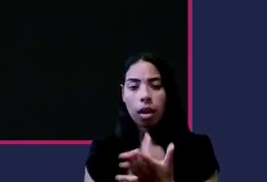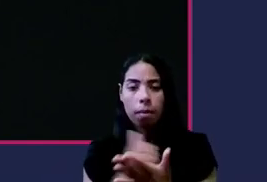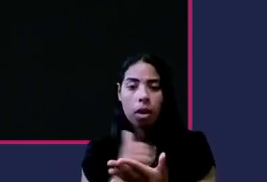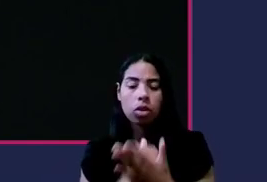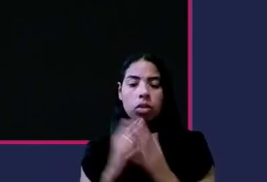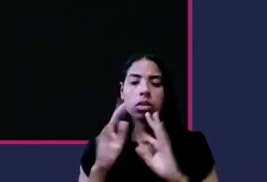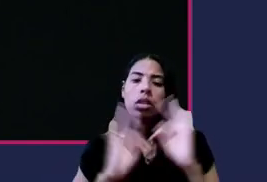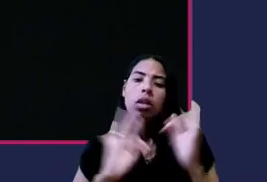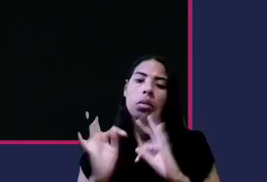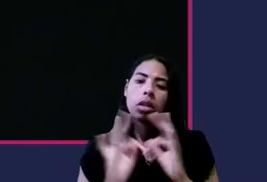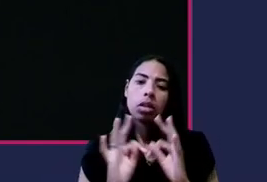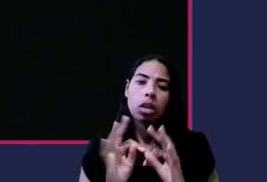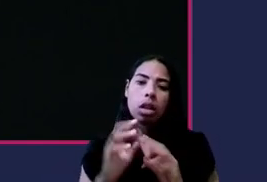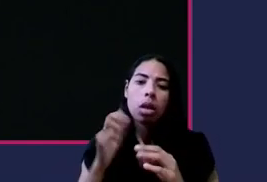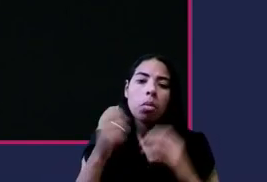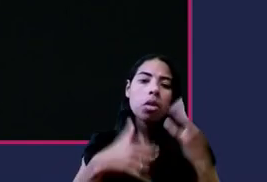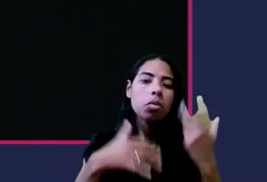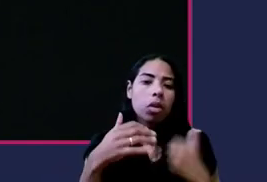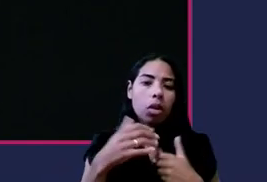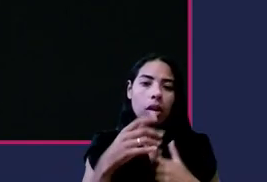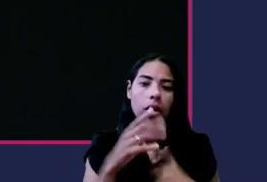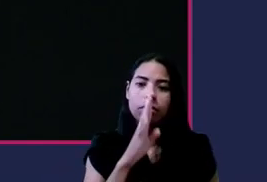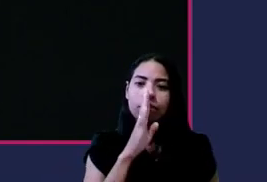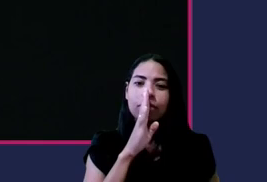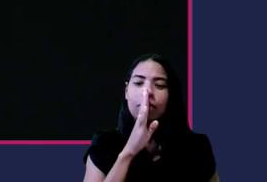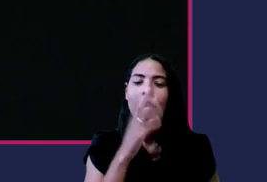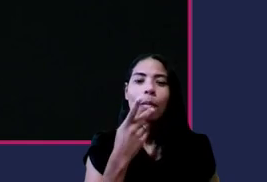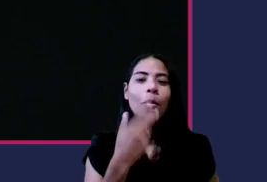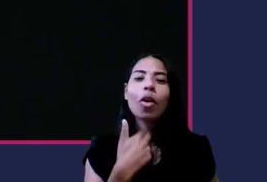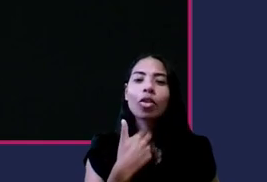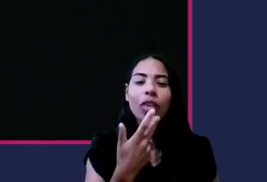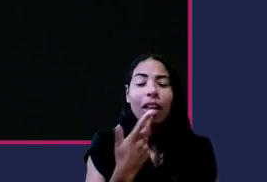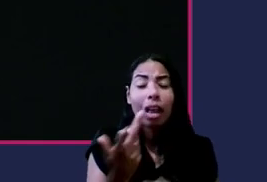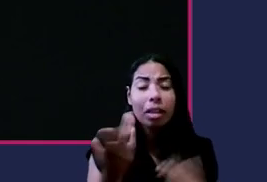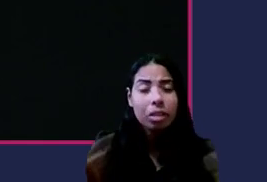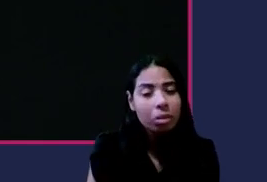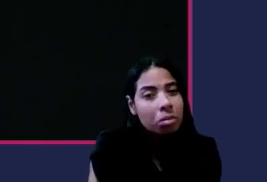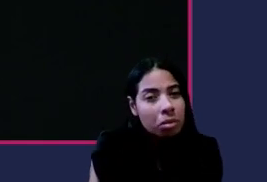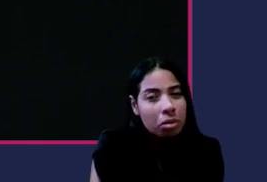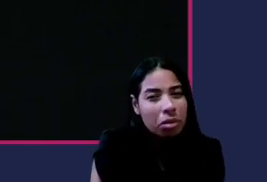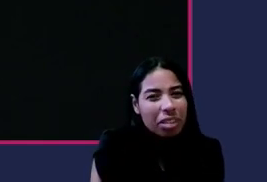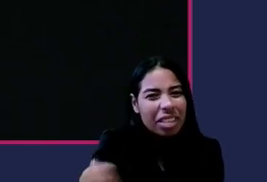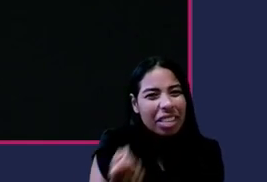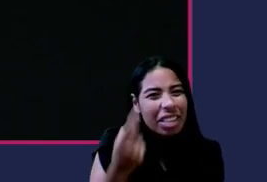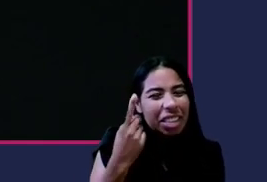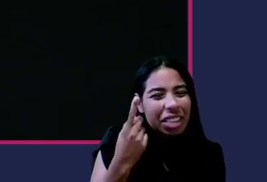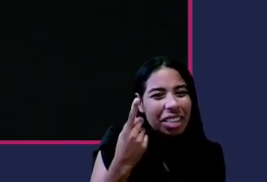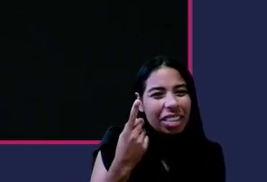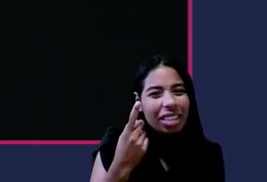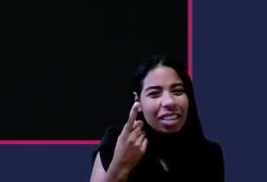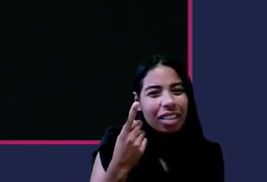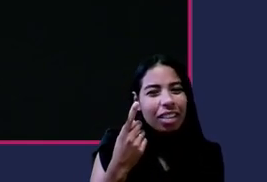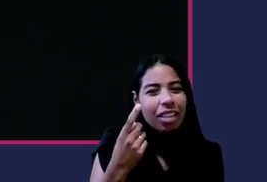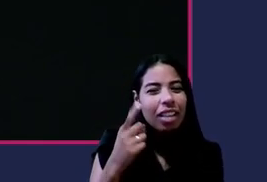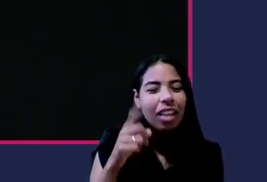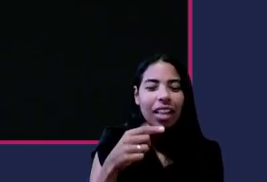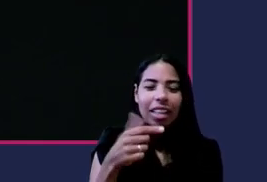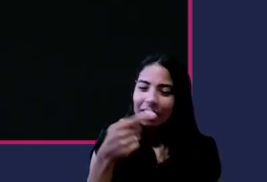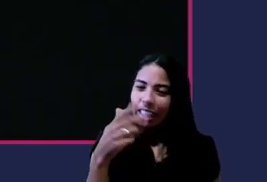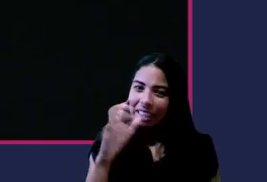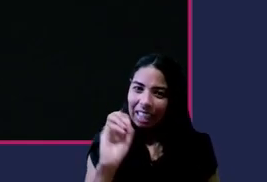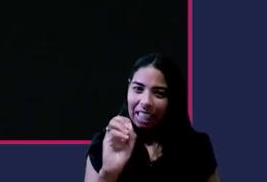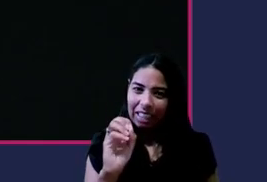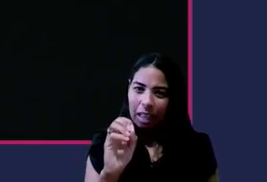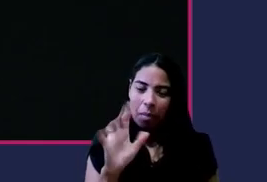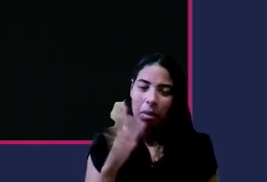processes we have in the country for medications. She told me that is secret information. So you see, we